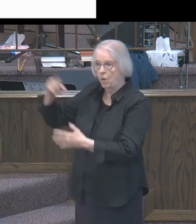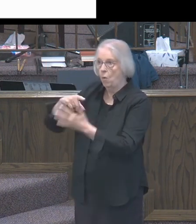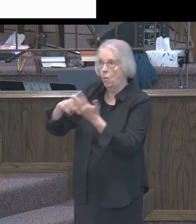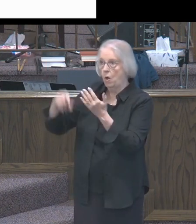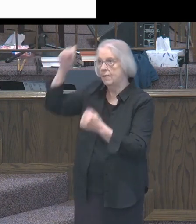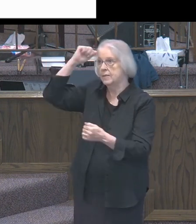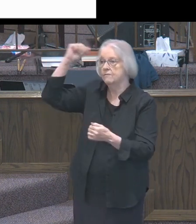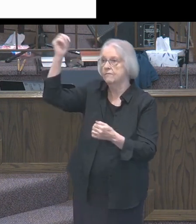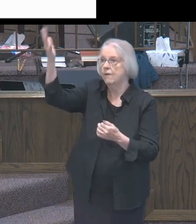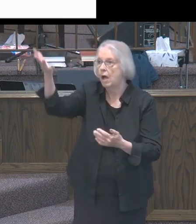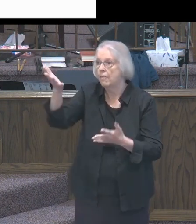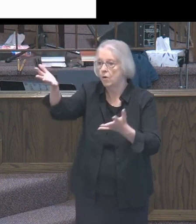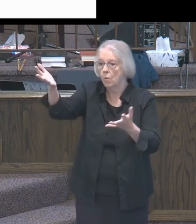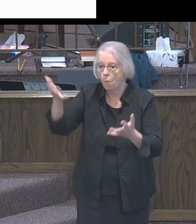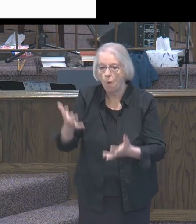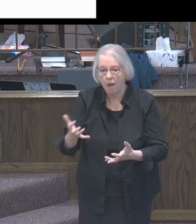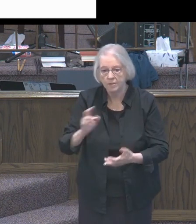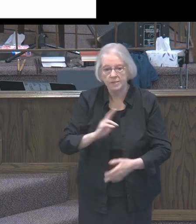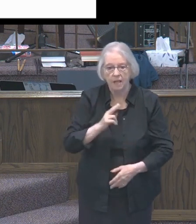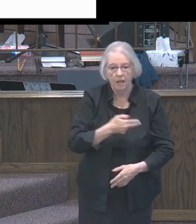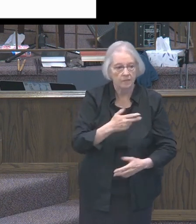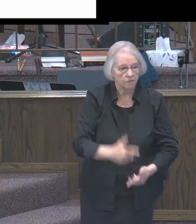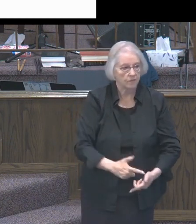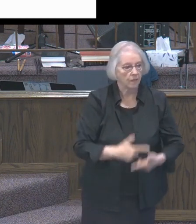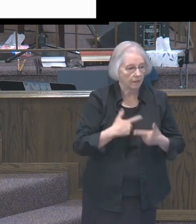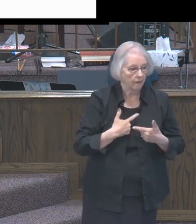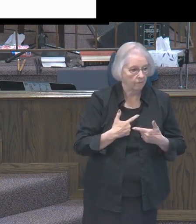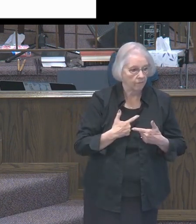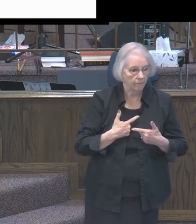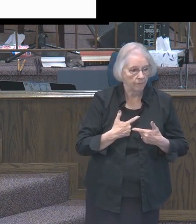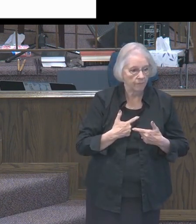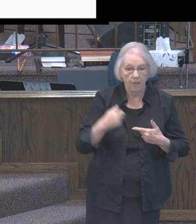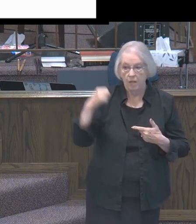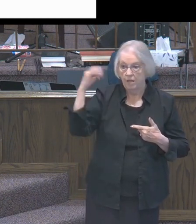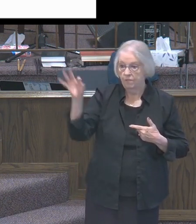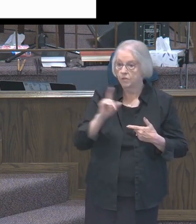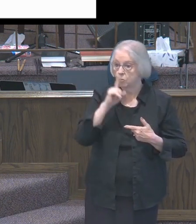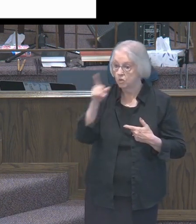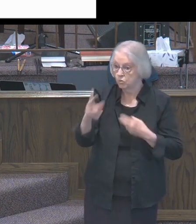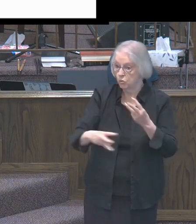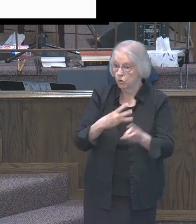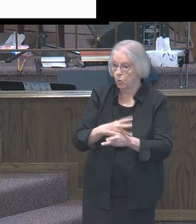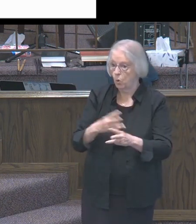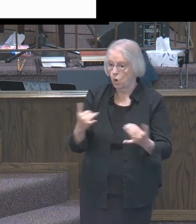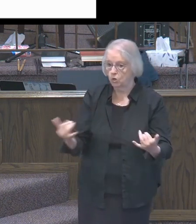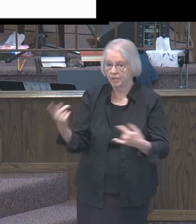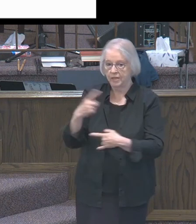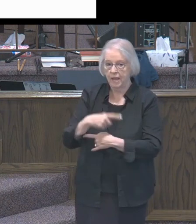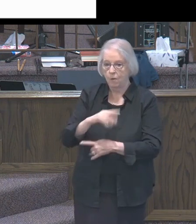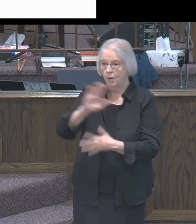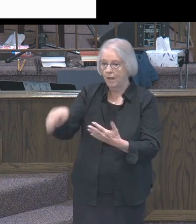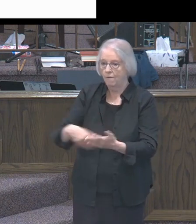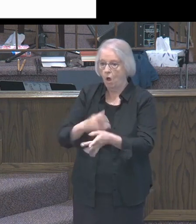live a life that looked towards heaven. But he didn't stop there, my friends. He didn't stop